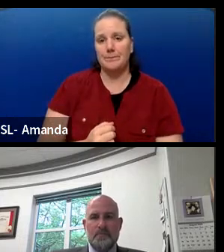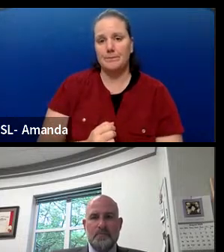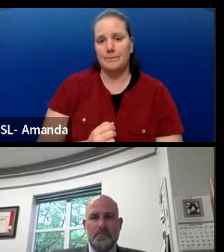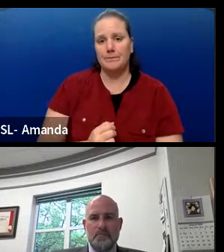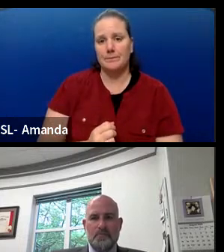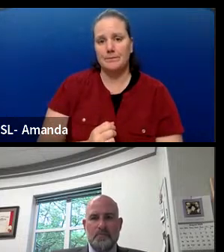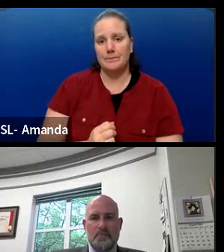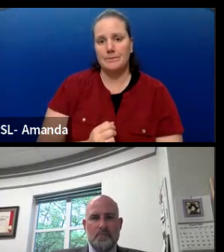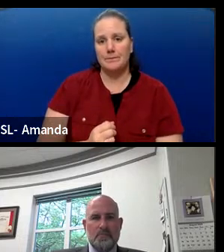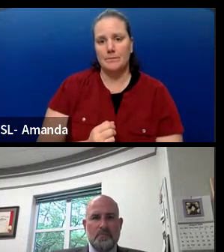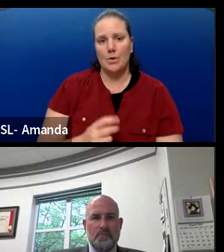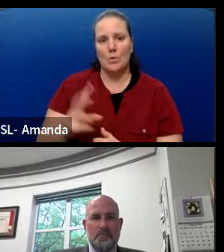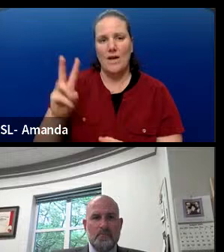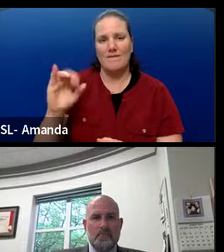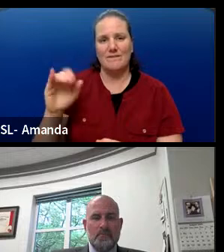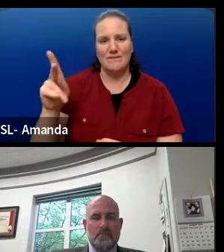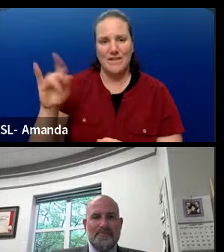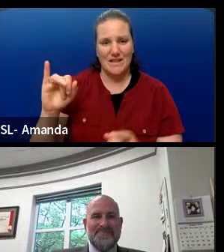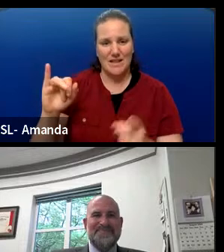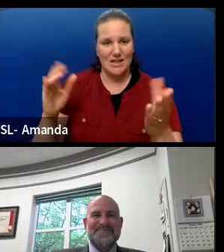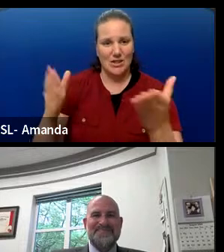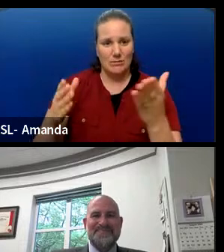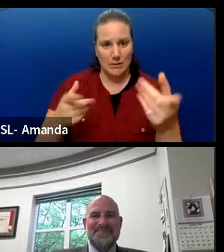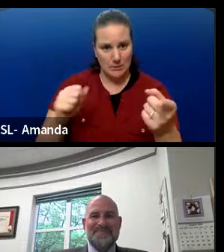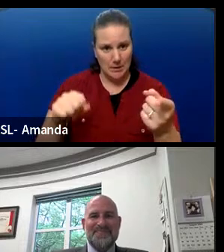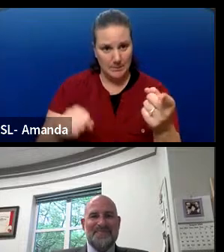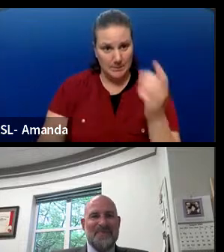yes. we've got Vicky here online. Okay, yes, Vicky.